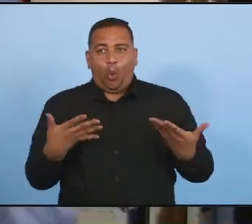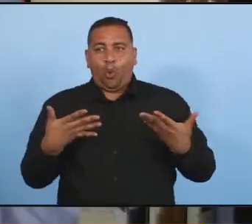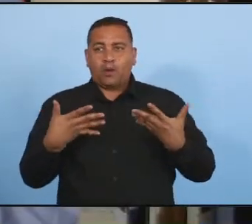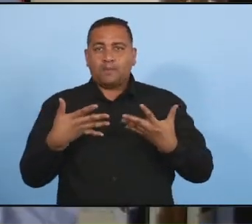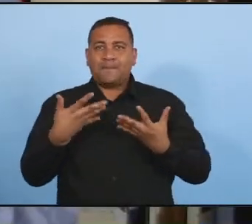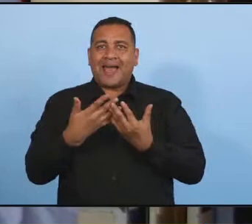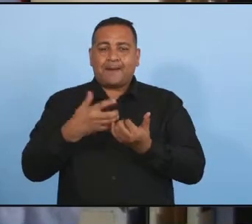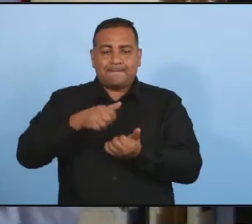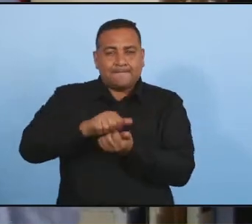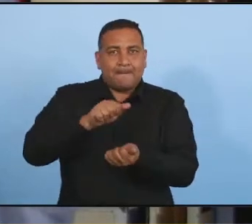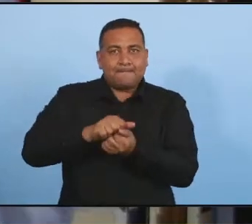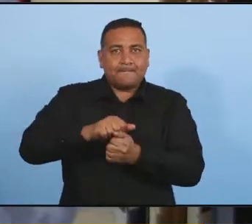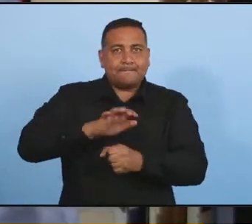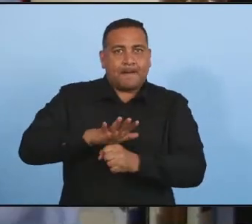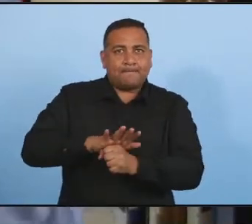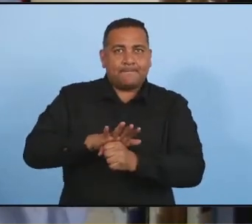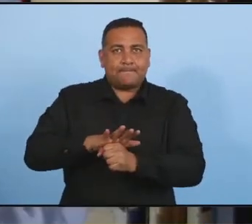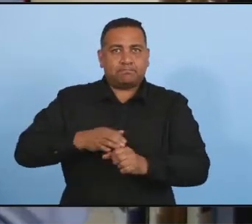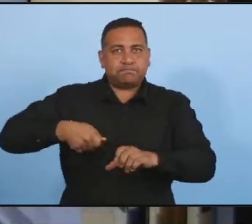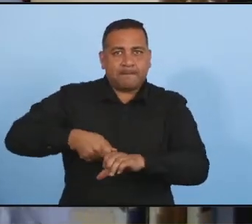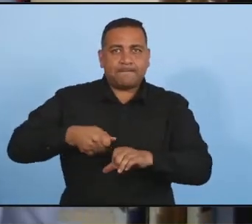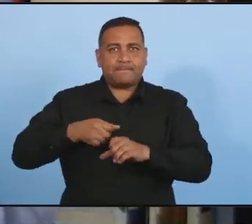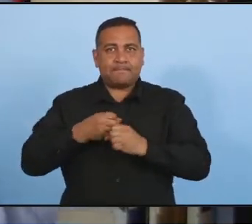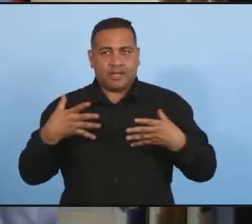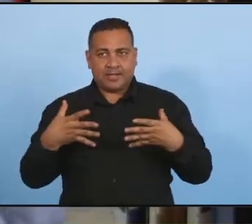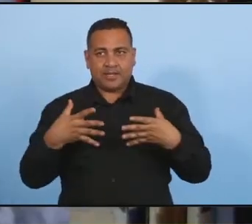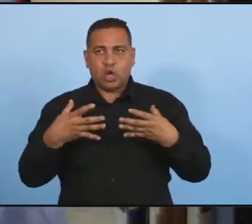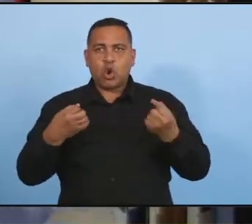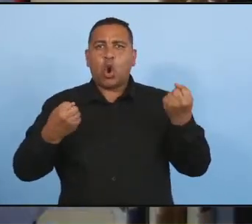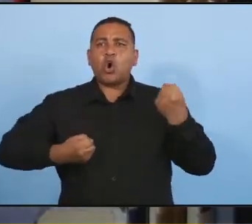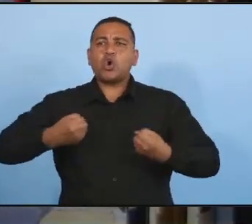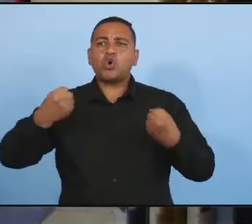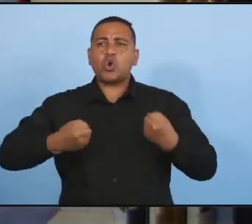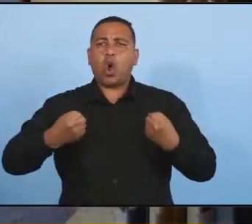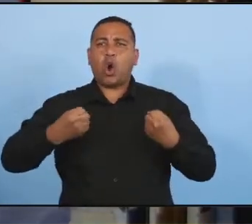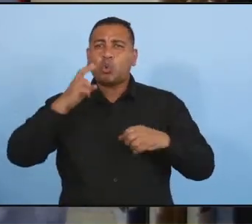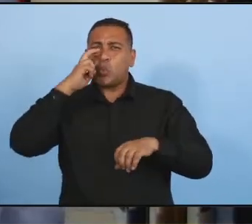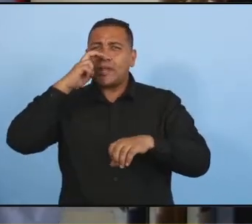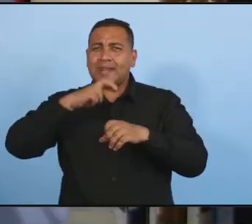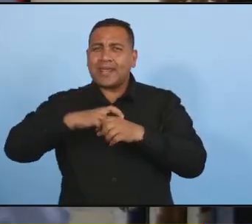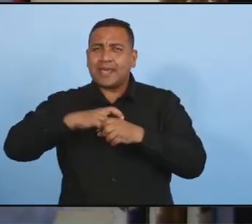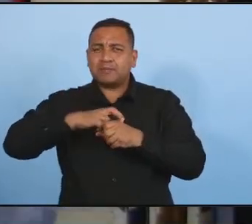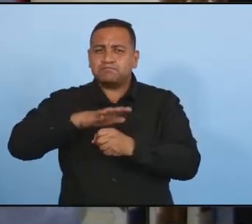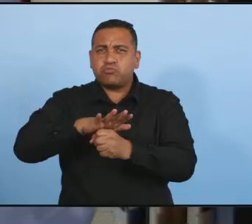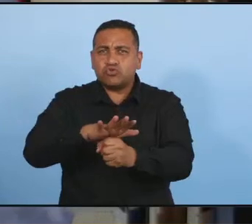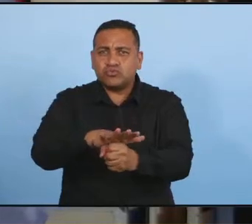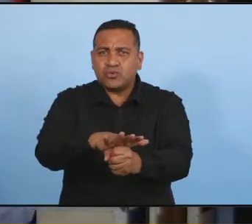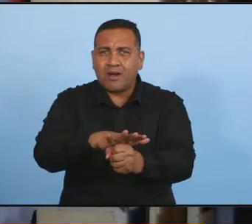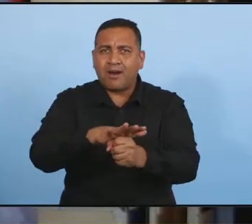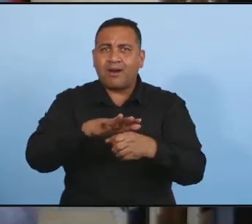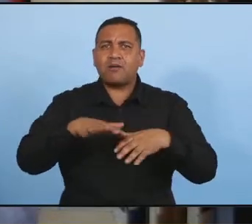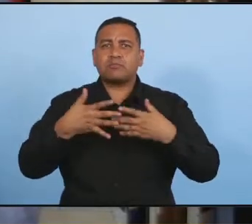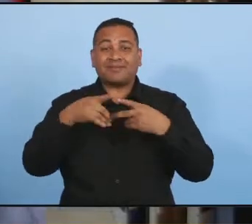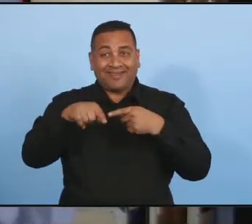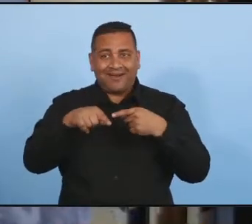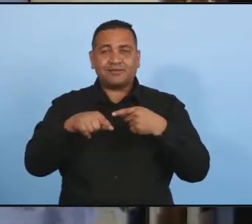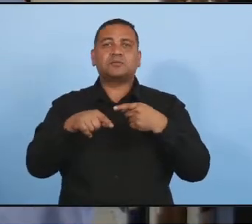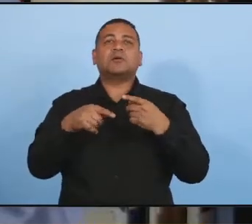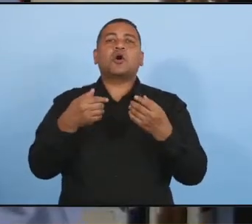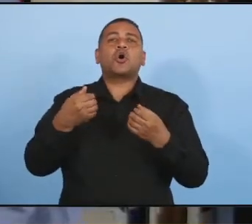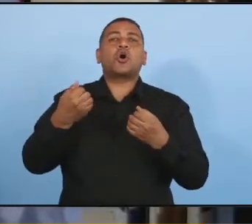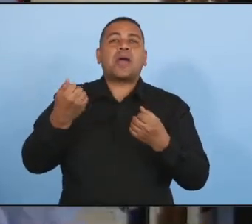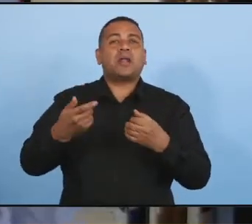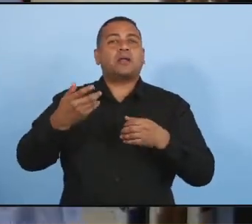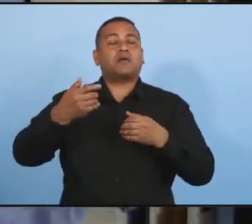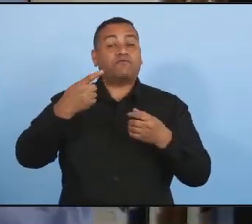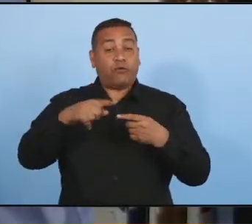Yeah. So for your normal cylinders and all that stuff, you're going to need a pumper motor to actuate or to start up at least something. Yeah.